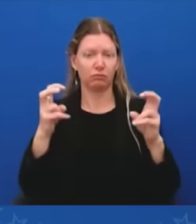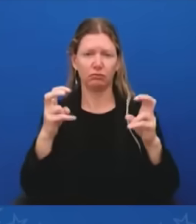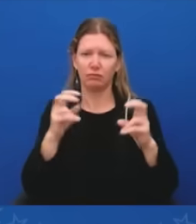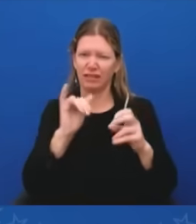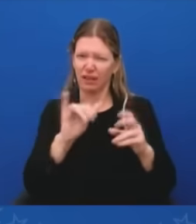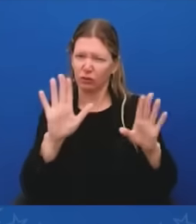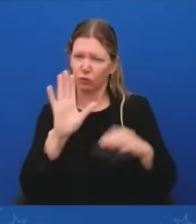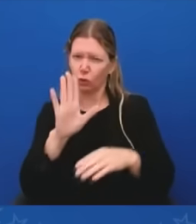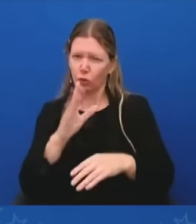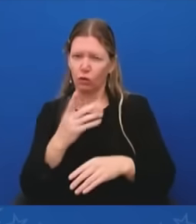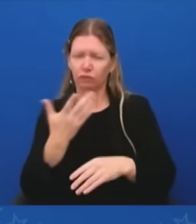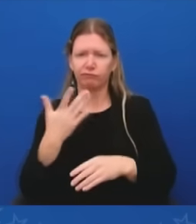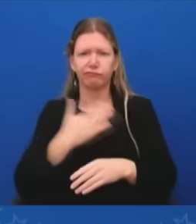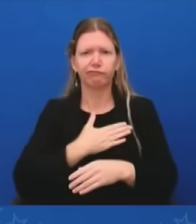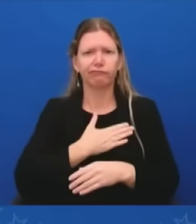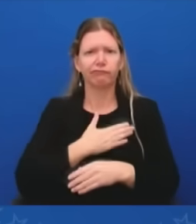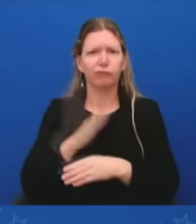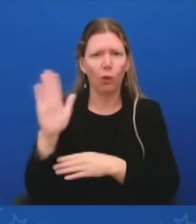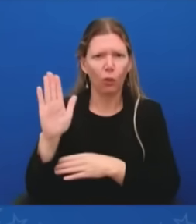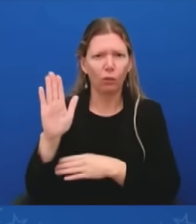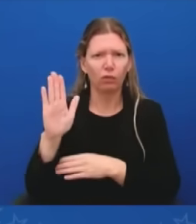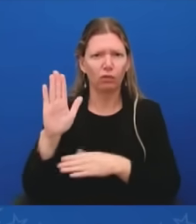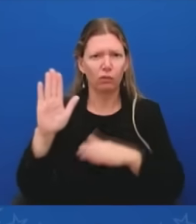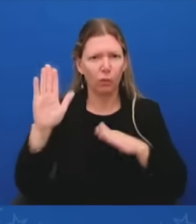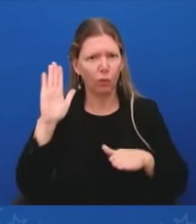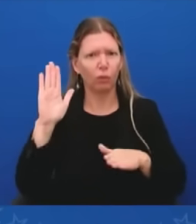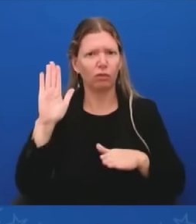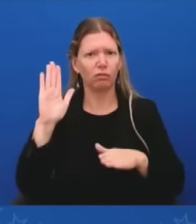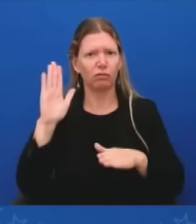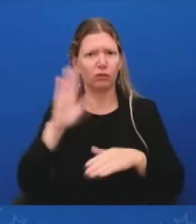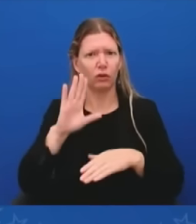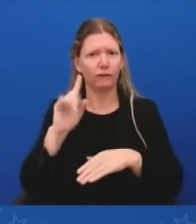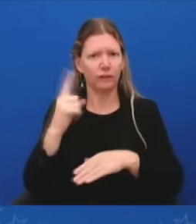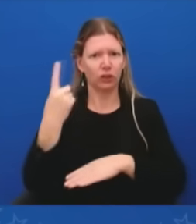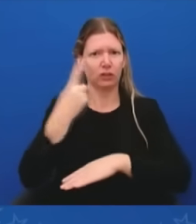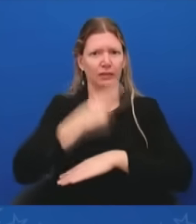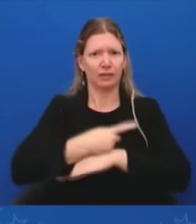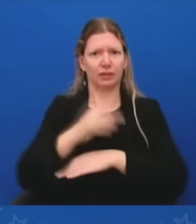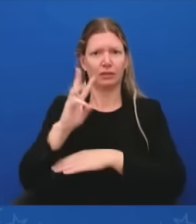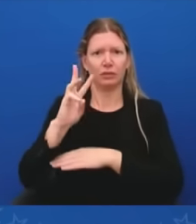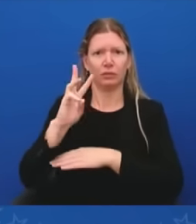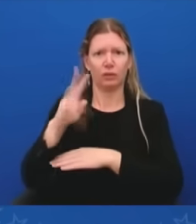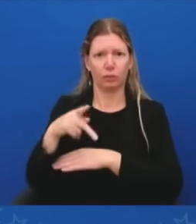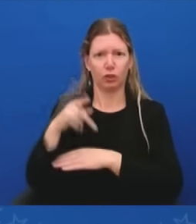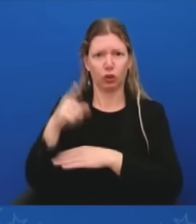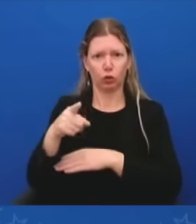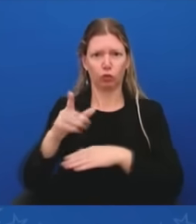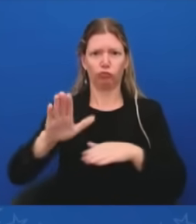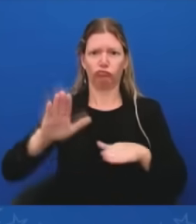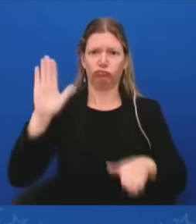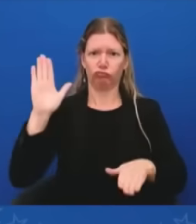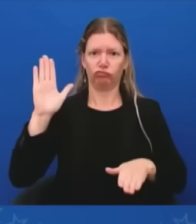oath, not to a political party,not to a president, but to the Constitution of the